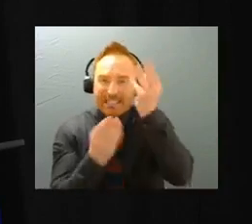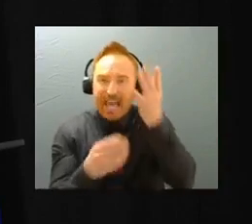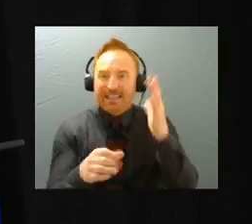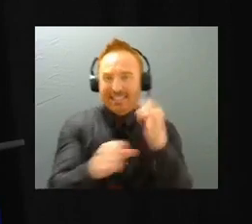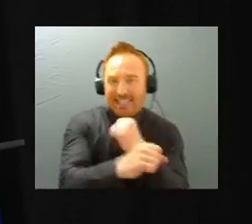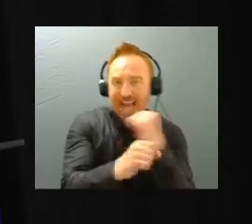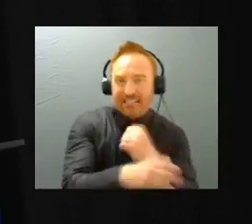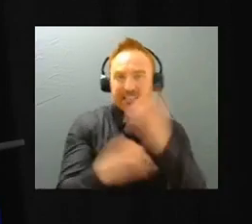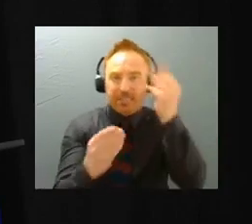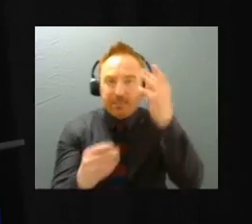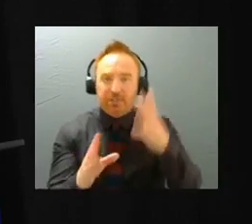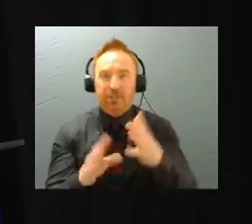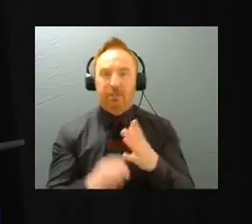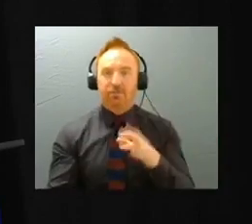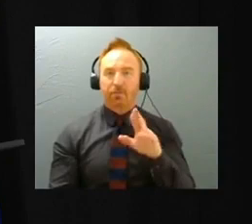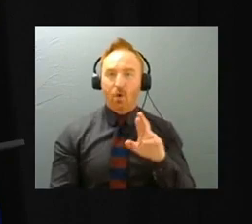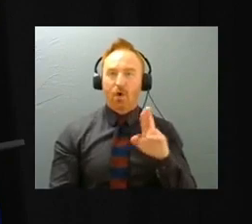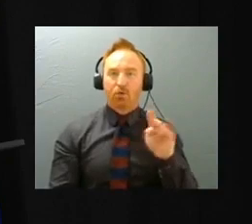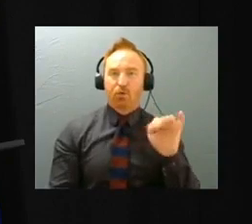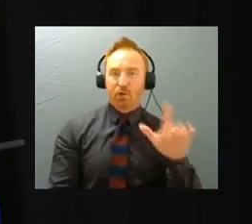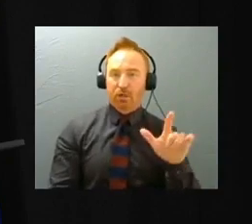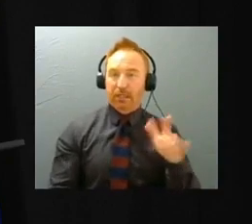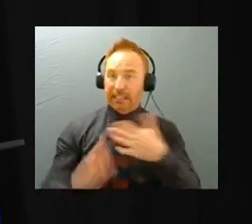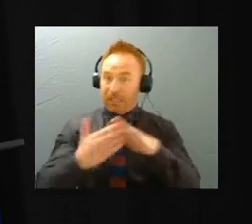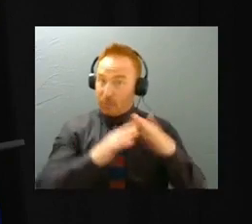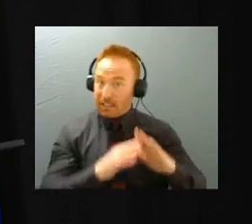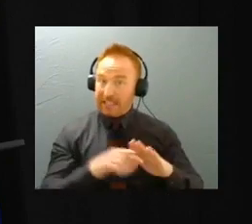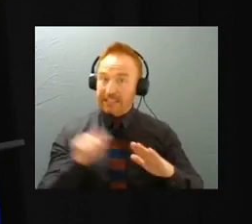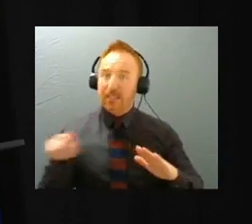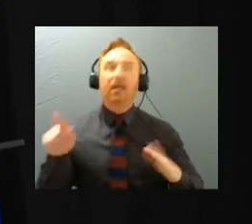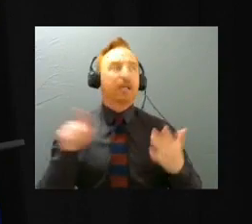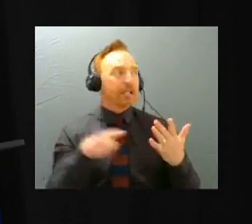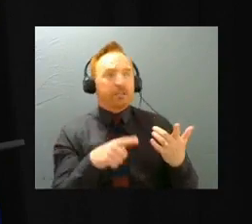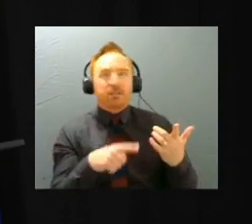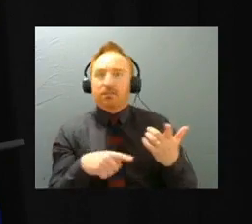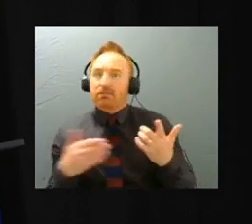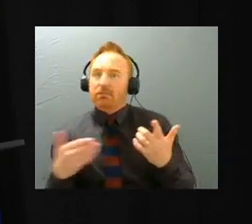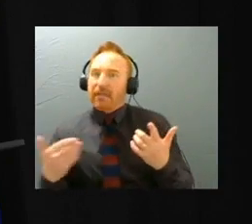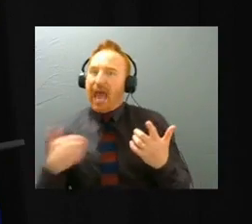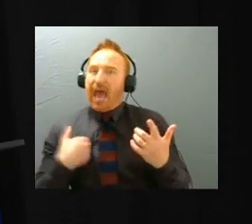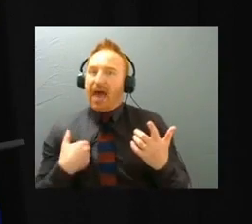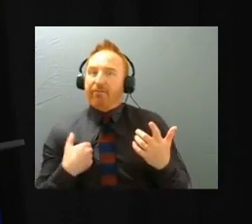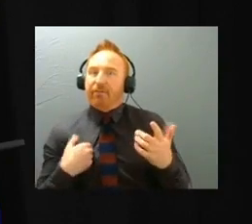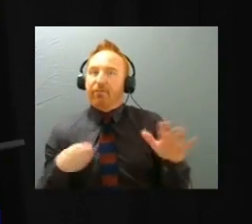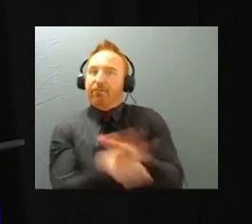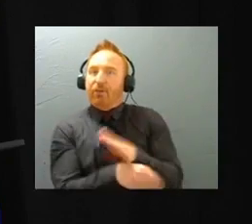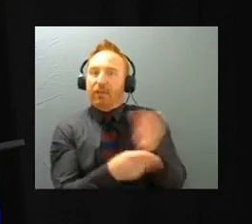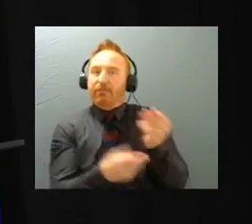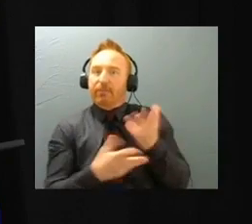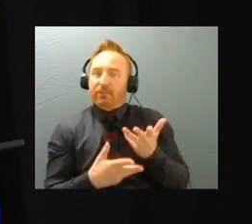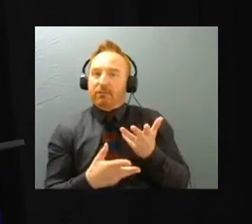communities is being monitored and worked with this territorial government.